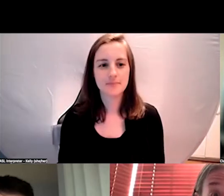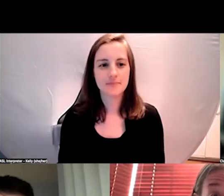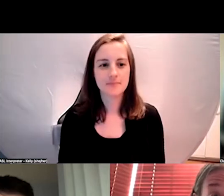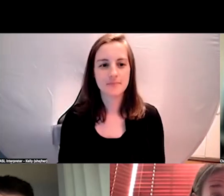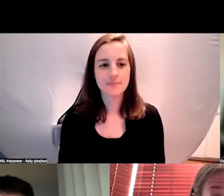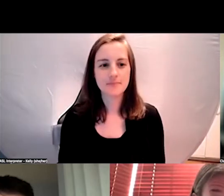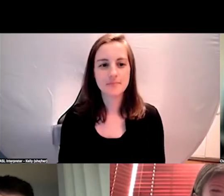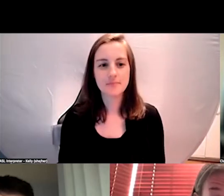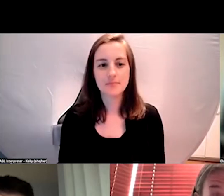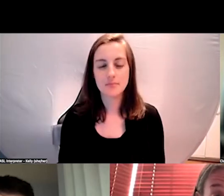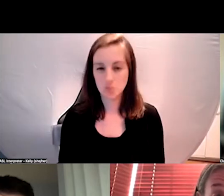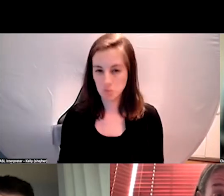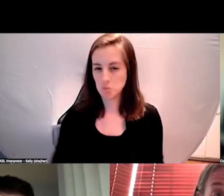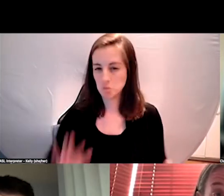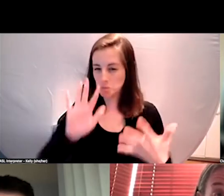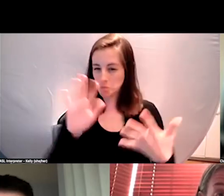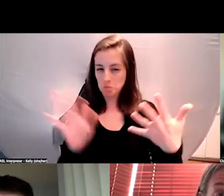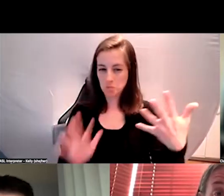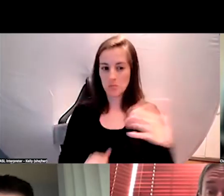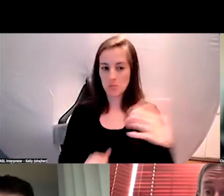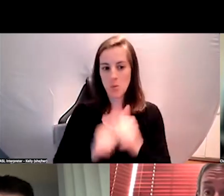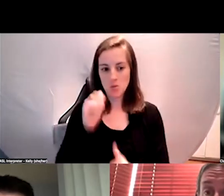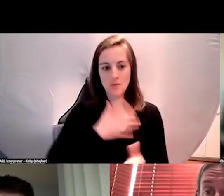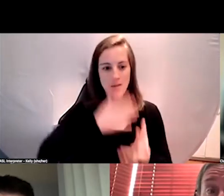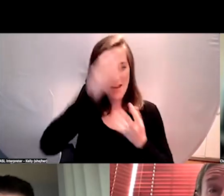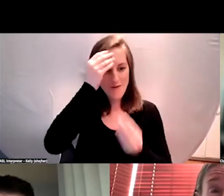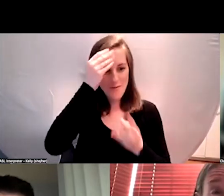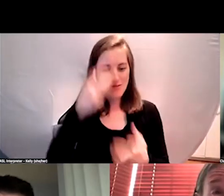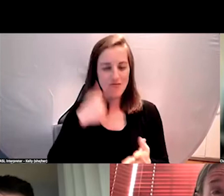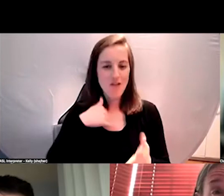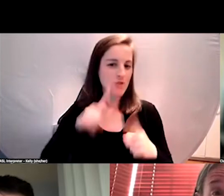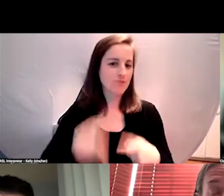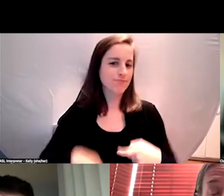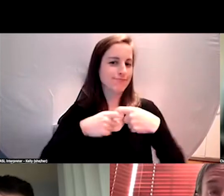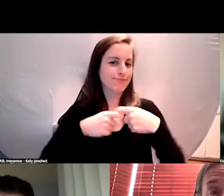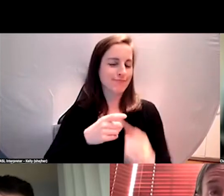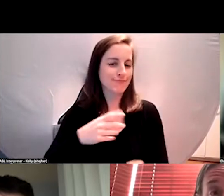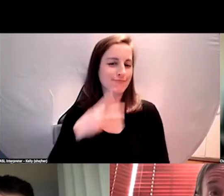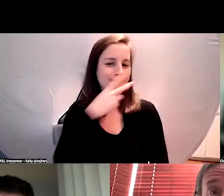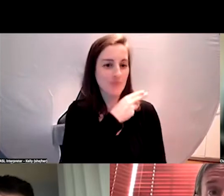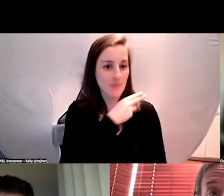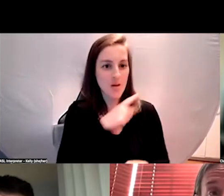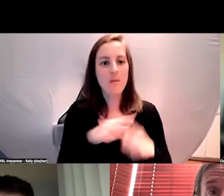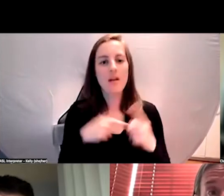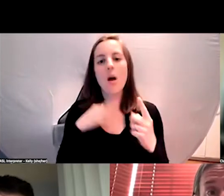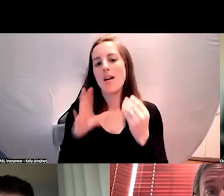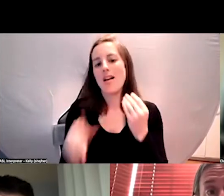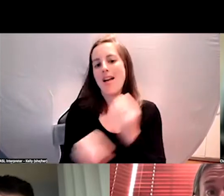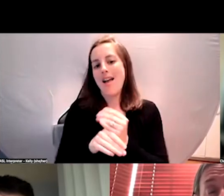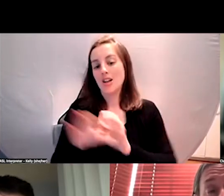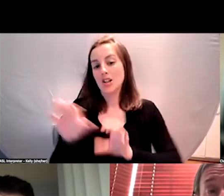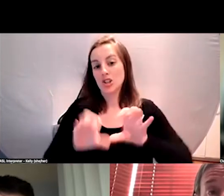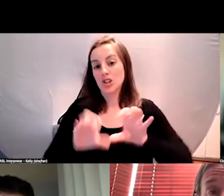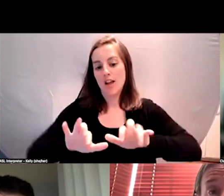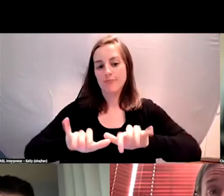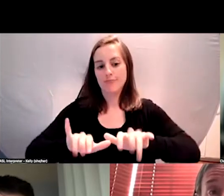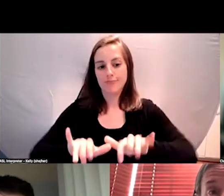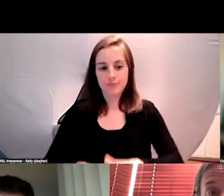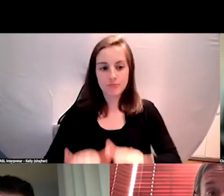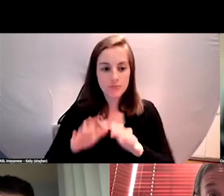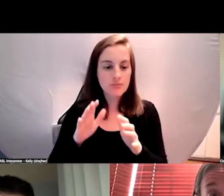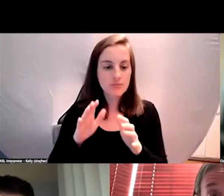Those are generally my comments here. I'm going to stop, but I also will drop into the chat information on the